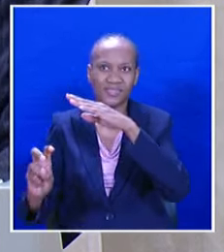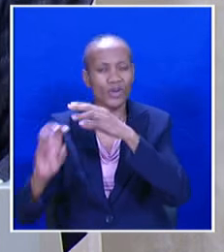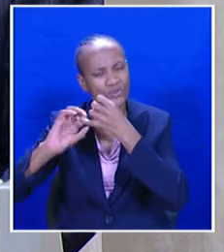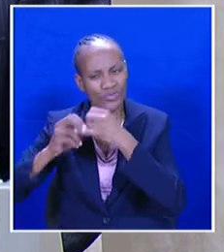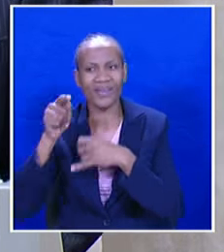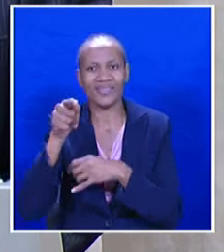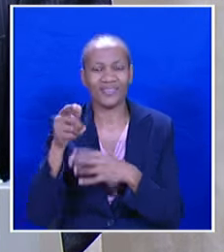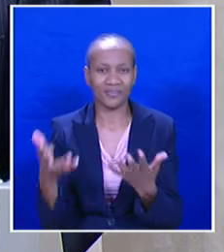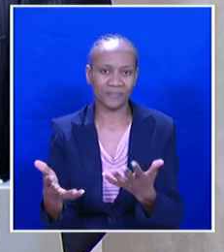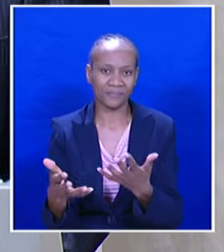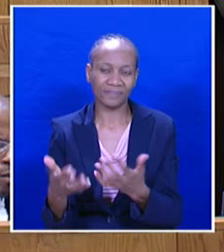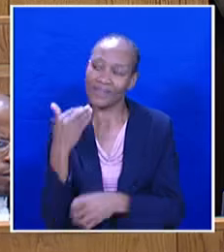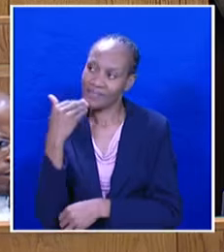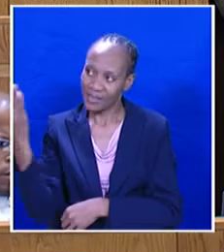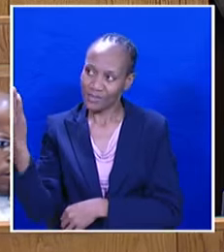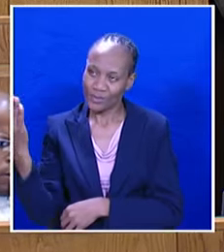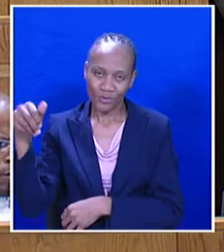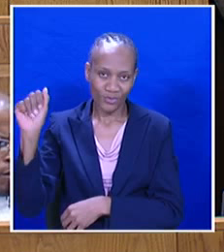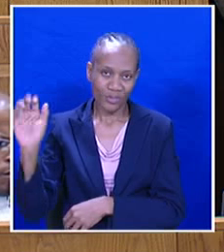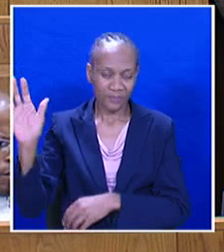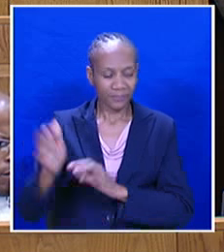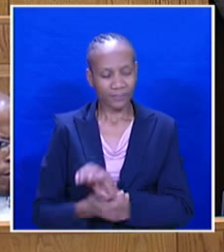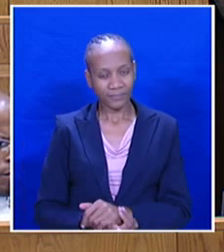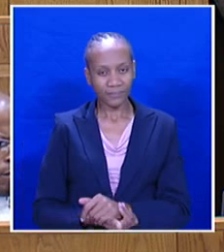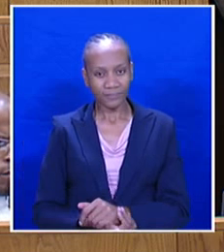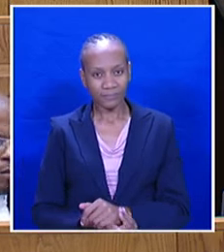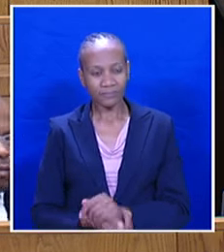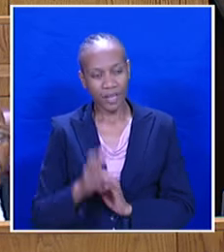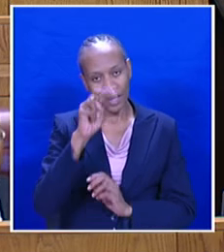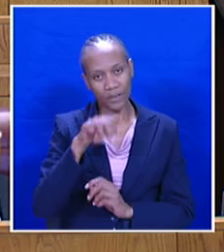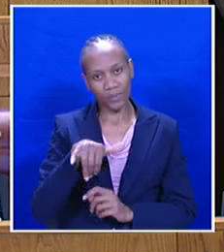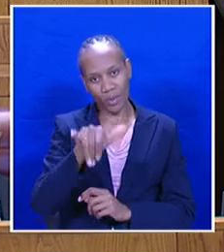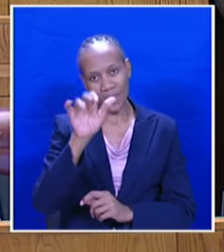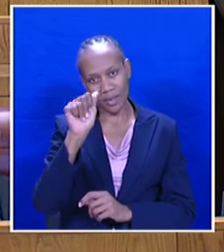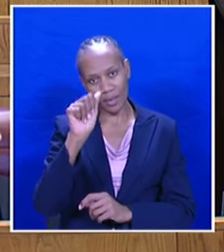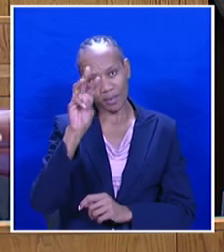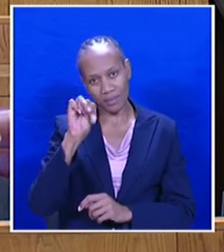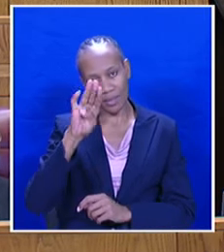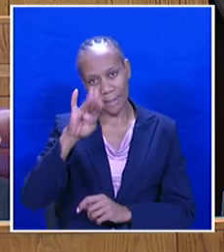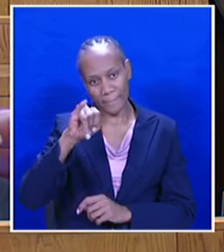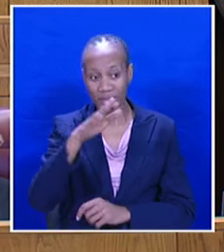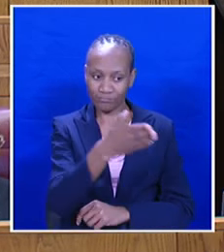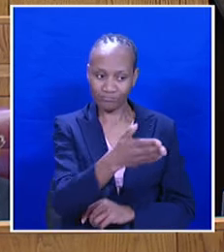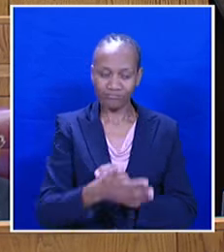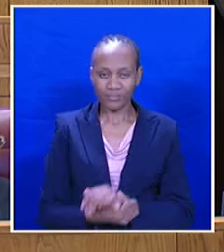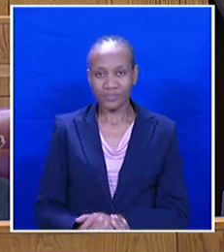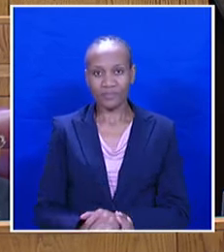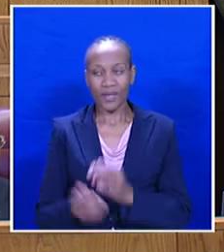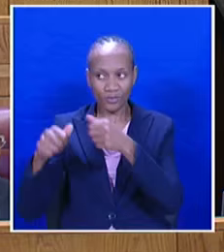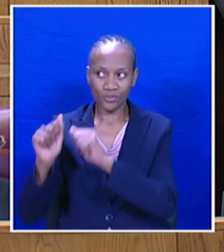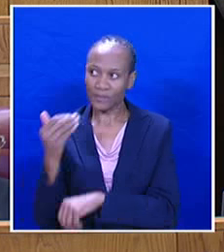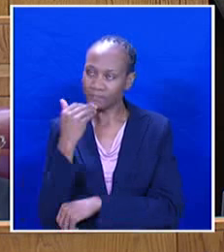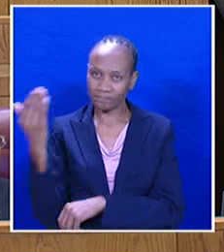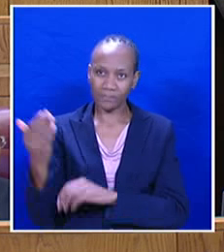Chairperson. Thank you, Deputy President. The Honorable Nyembi. Ngiyabonga sihlalo. Kuyi